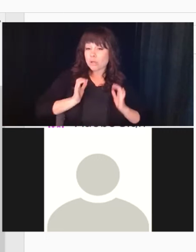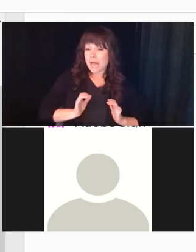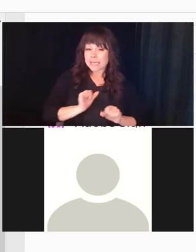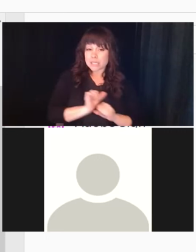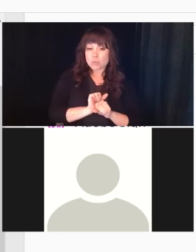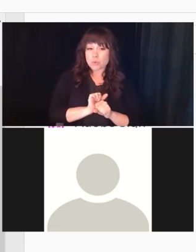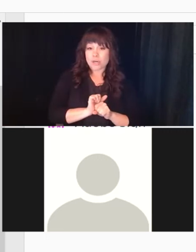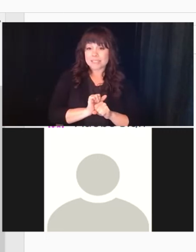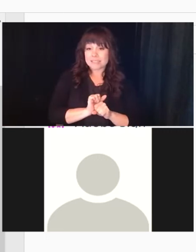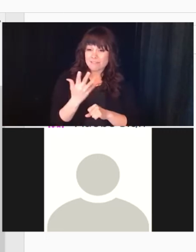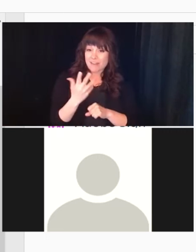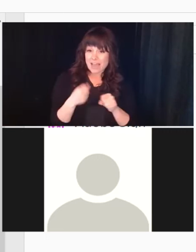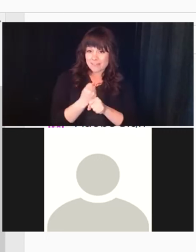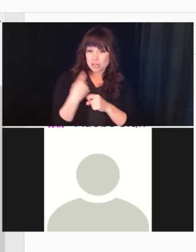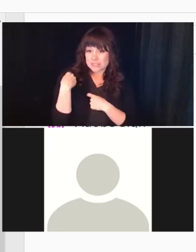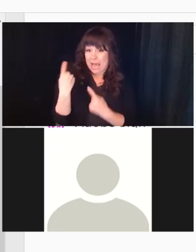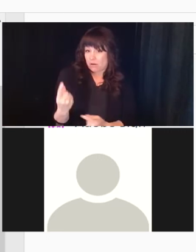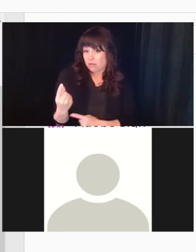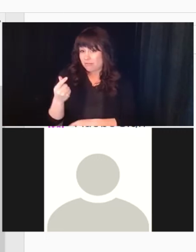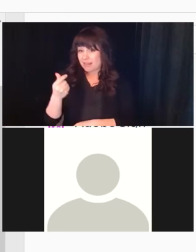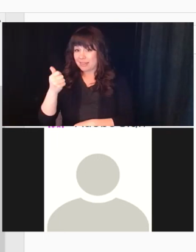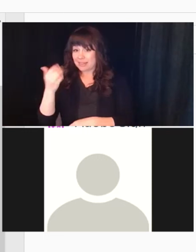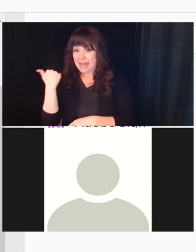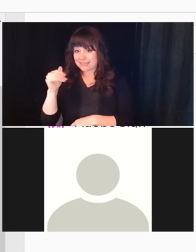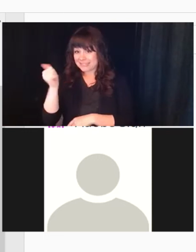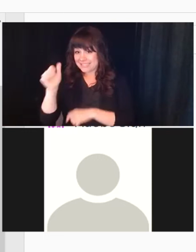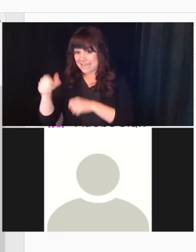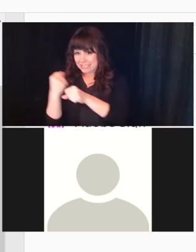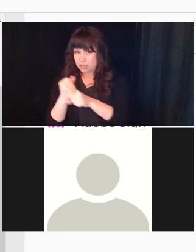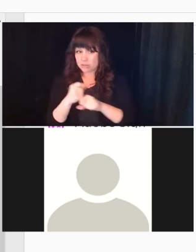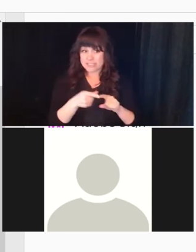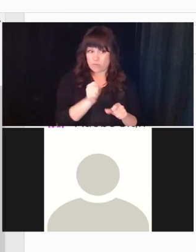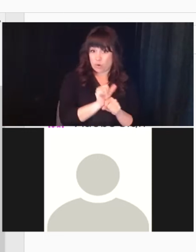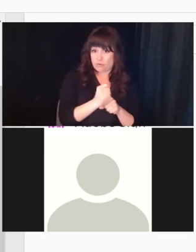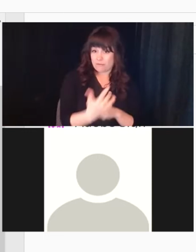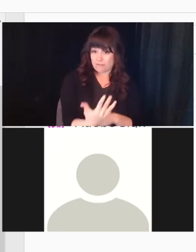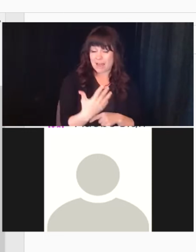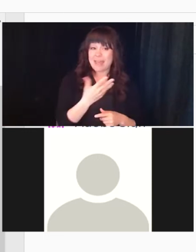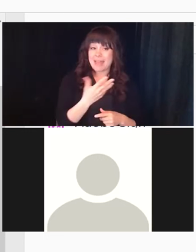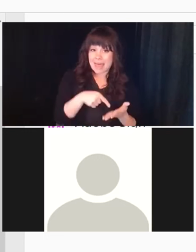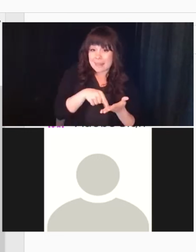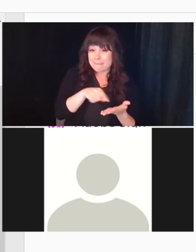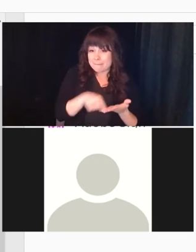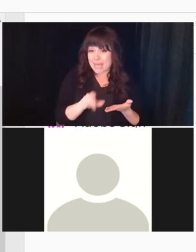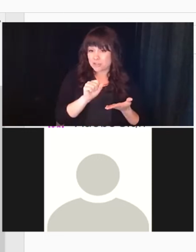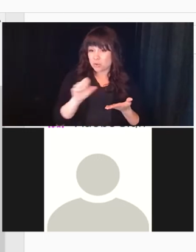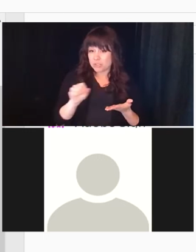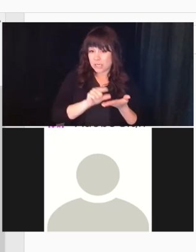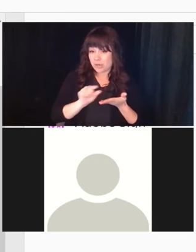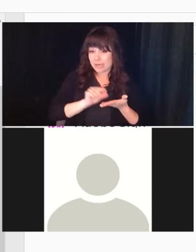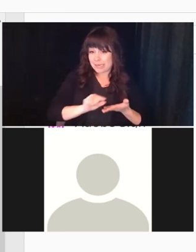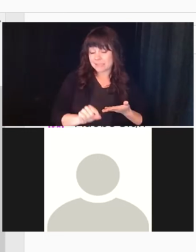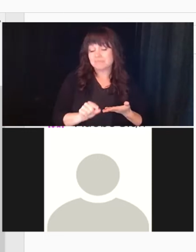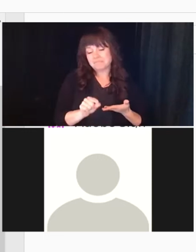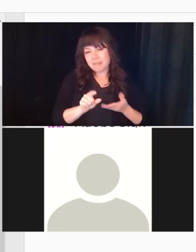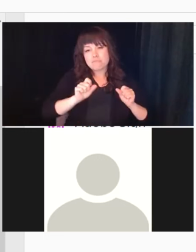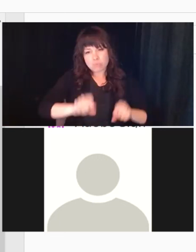years and is paying Social Security taxes, odds are that they've earned enough quarters of coverage. All